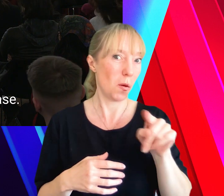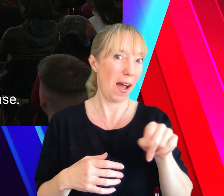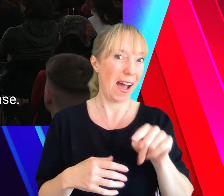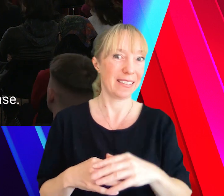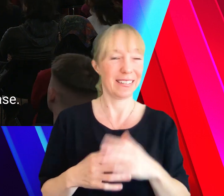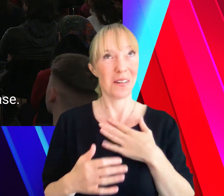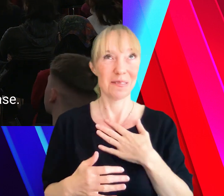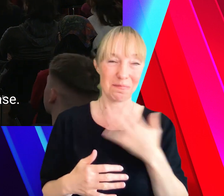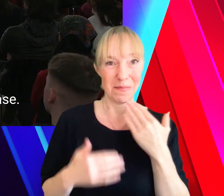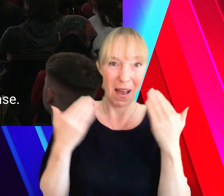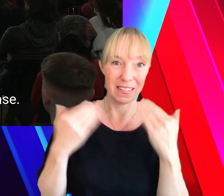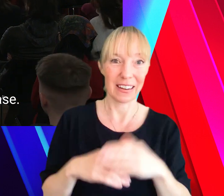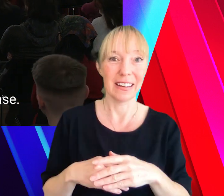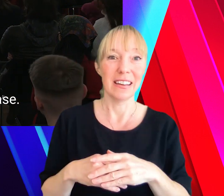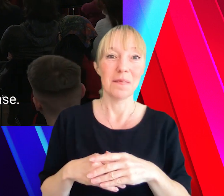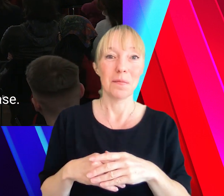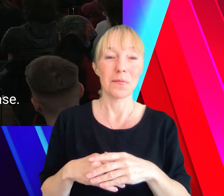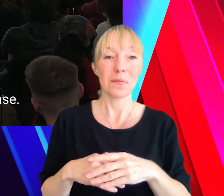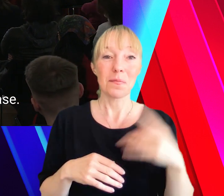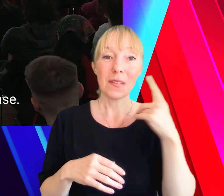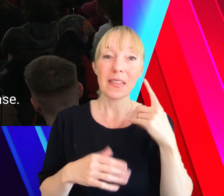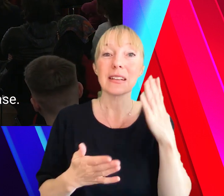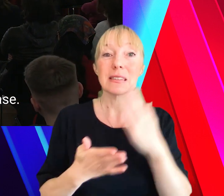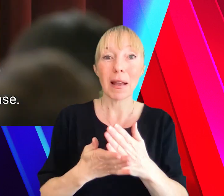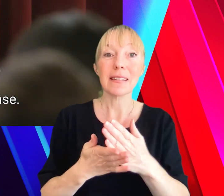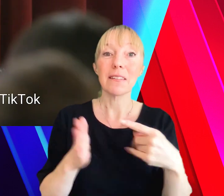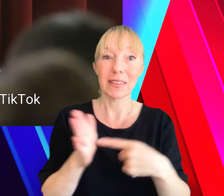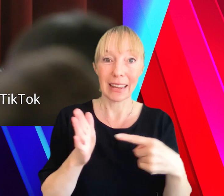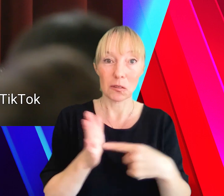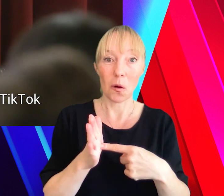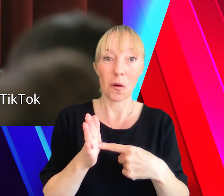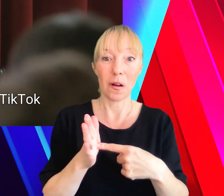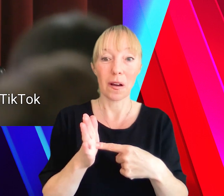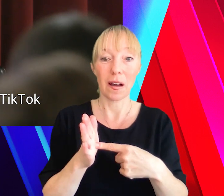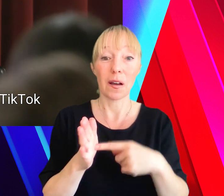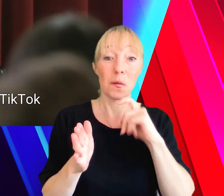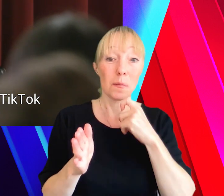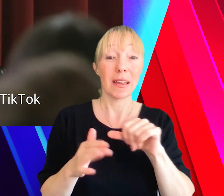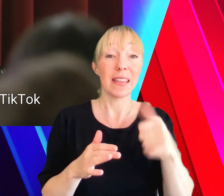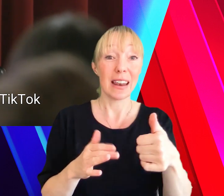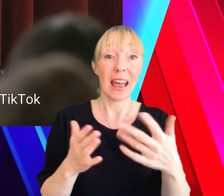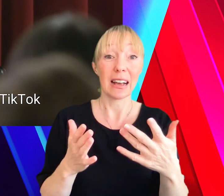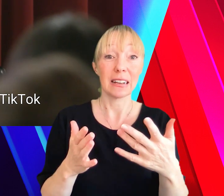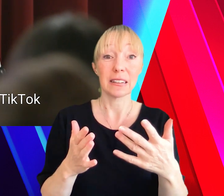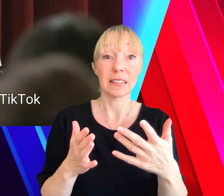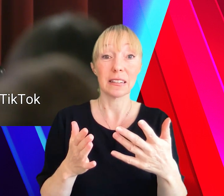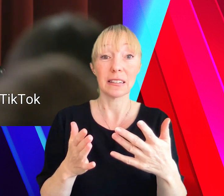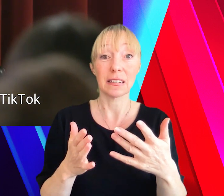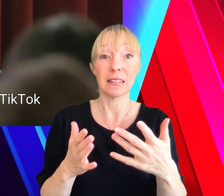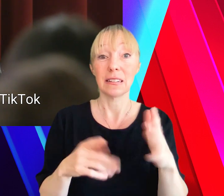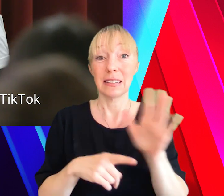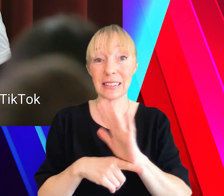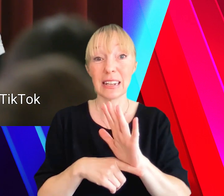Feel free to like drop your ad as well in case. Oh, they're really embarrassing. But I think that especially for TikTok, which I think TikTok's going to